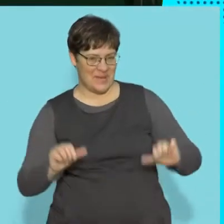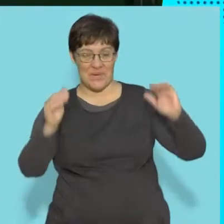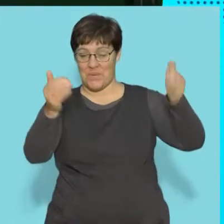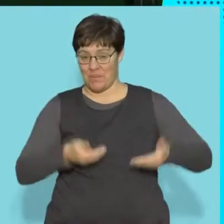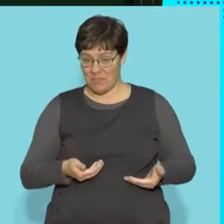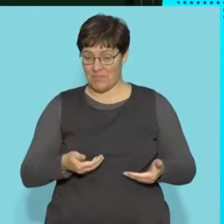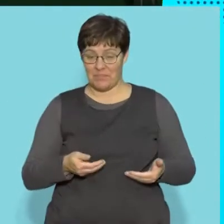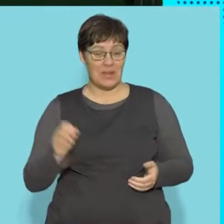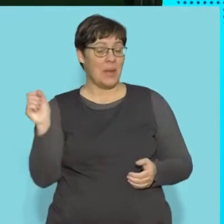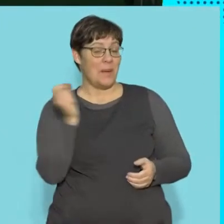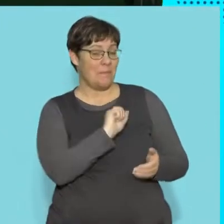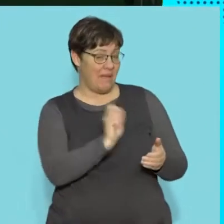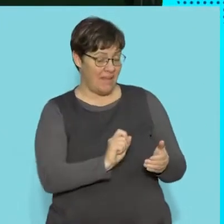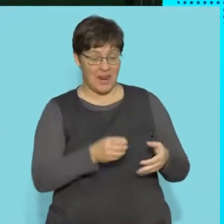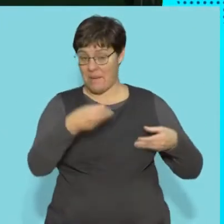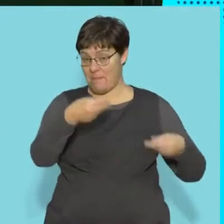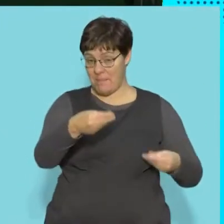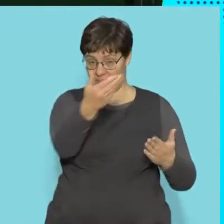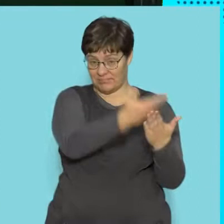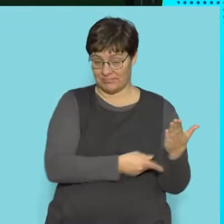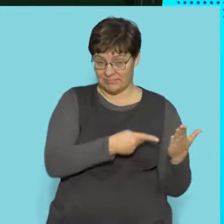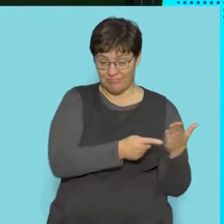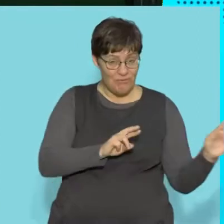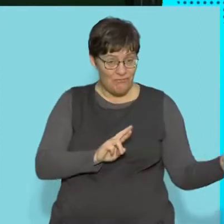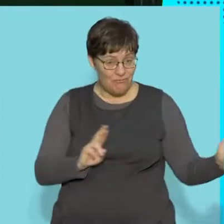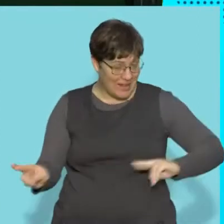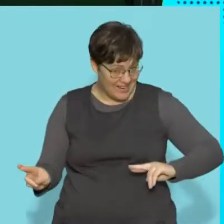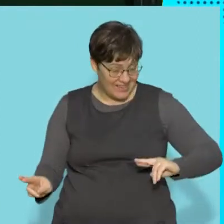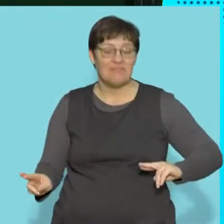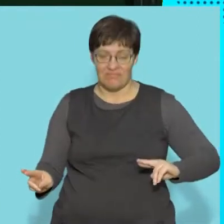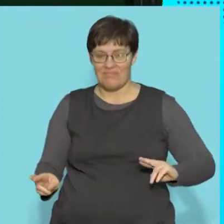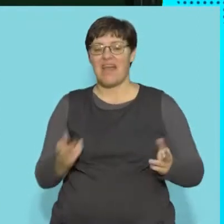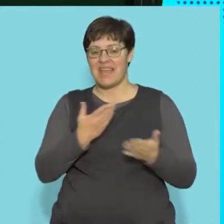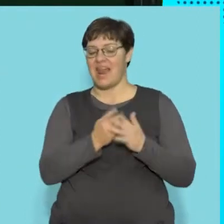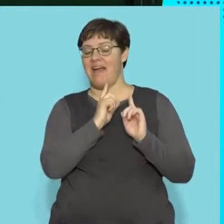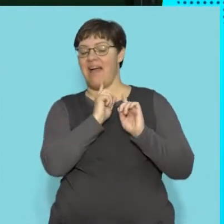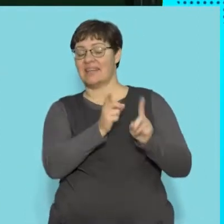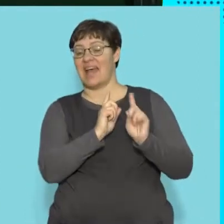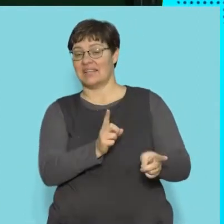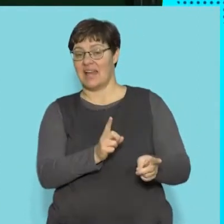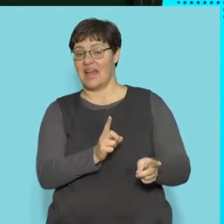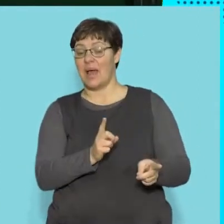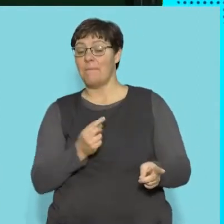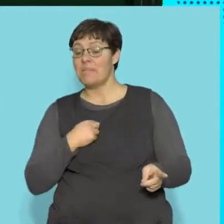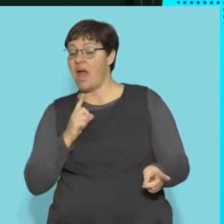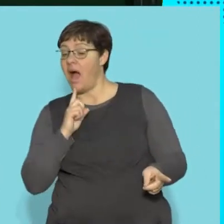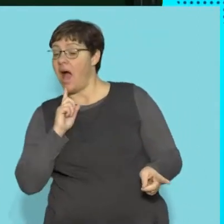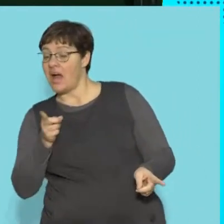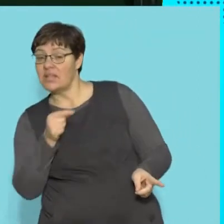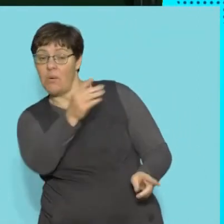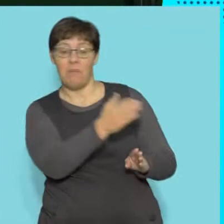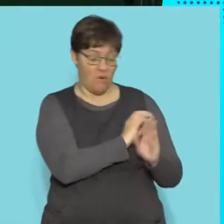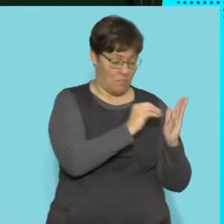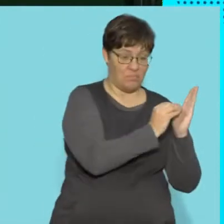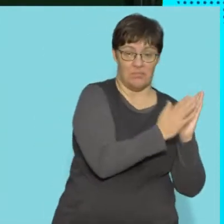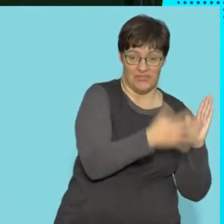Welcome back. I hope you've got your pen and your paper and you are ready to tackle the answers before I give them